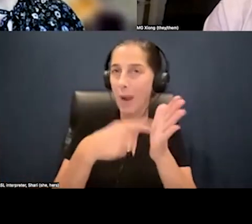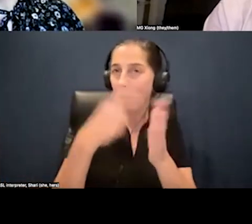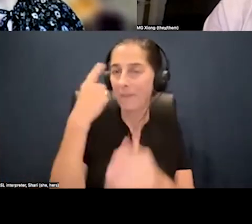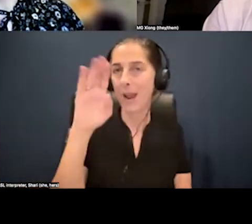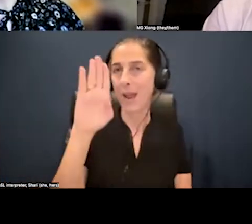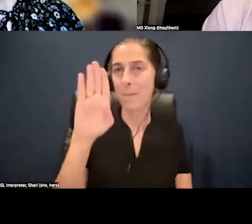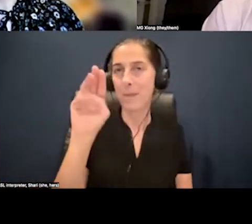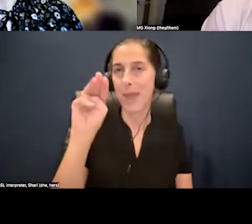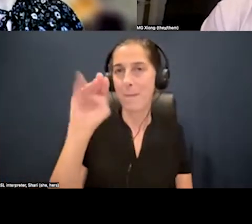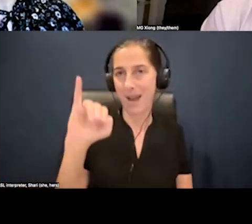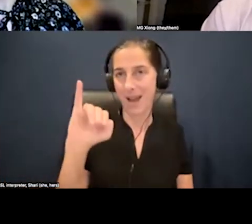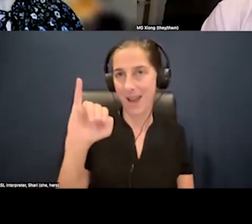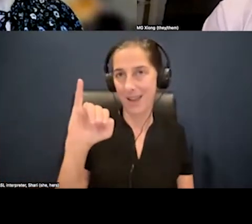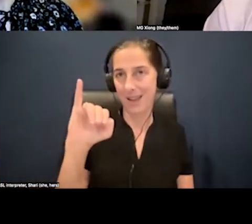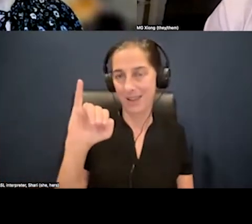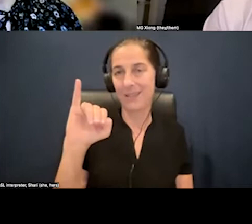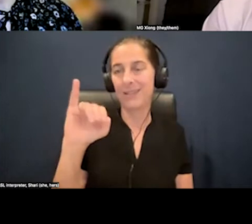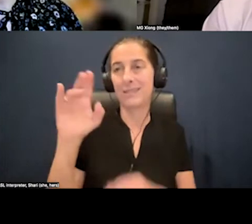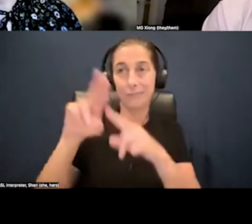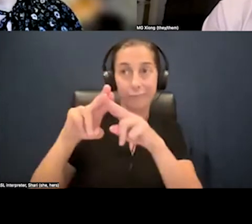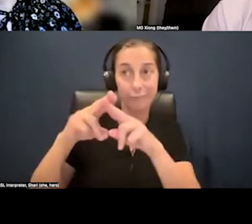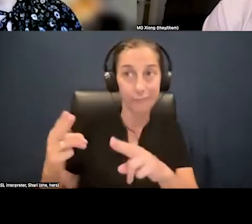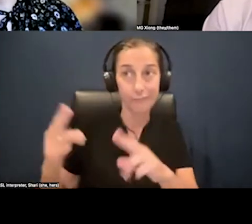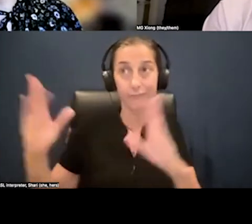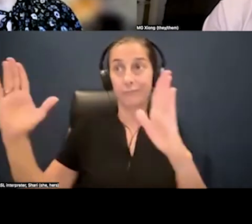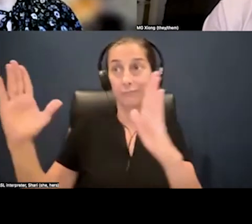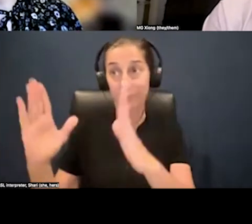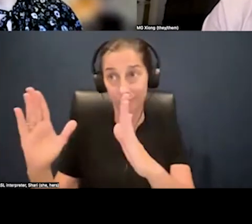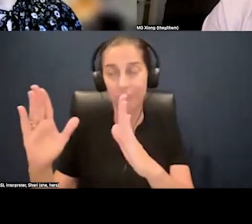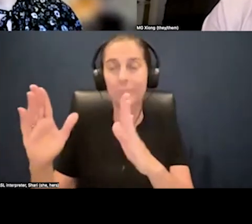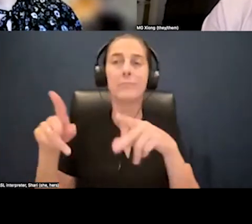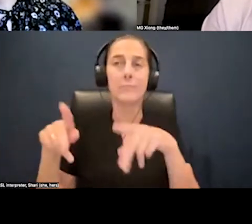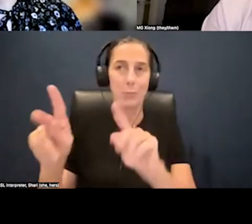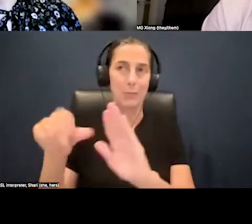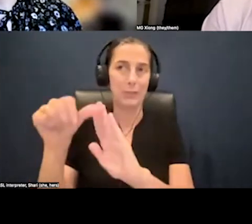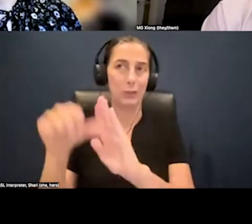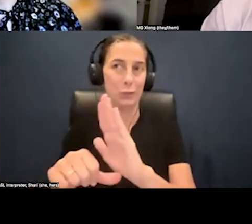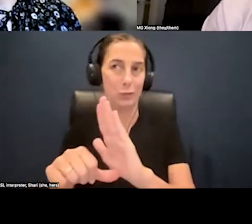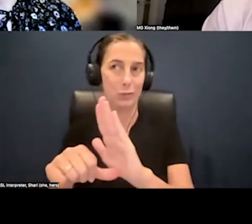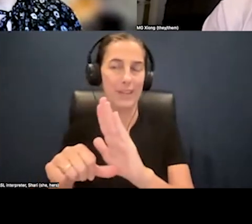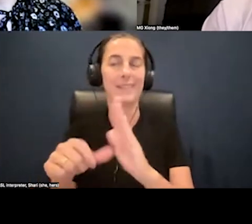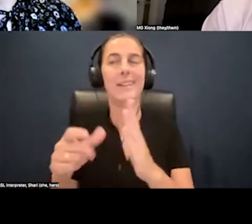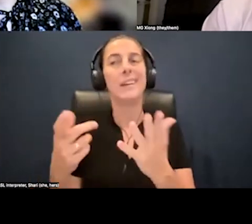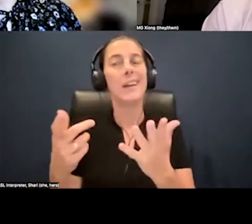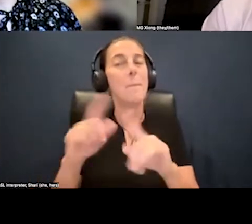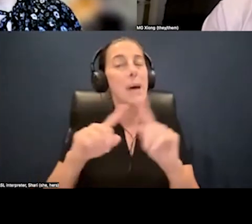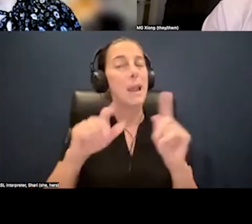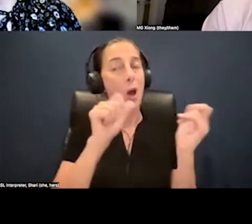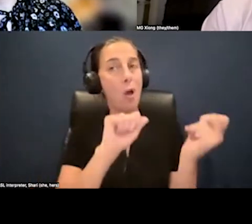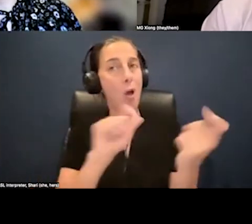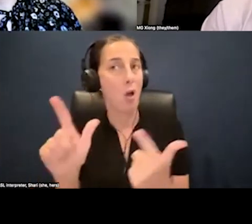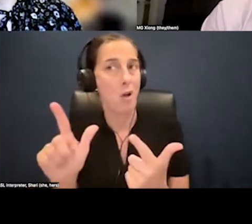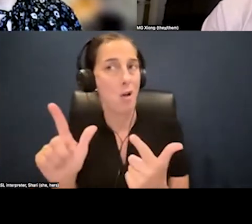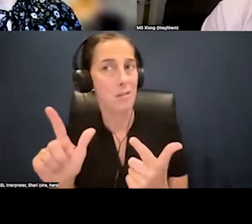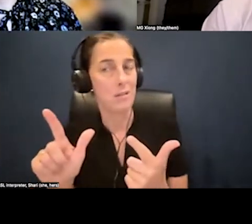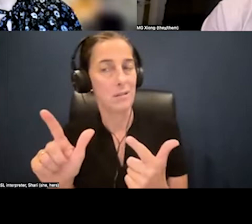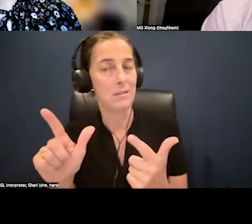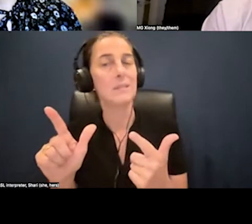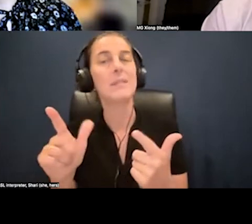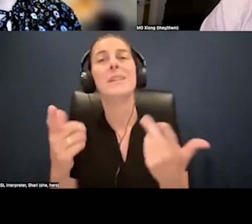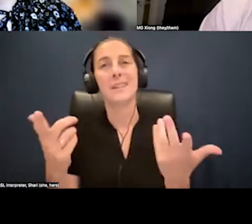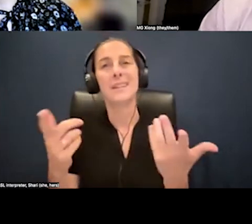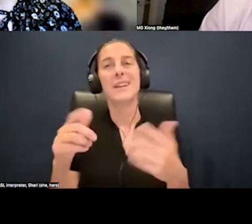not all do. And there's actually a lot of information on debunking the links between